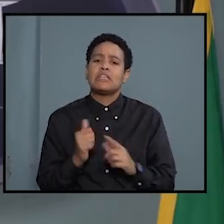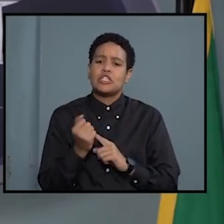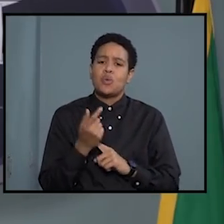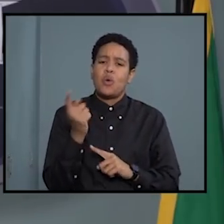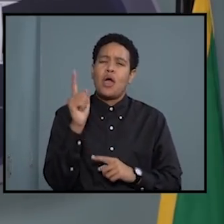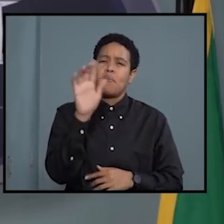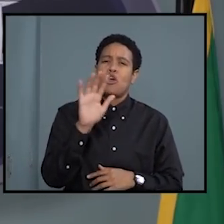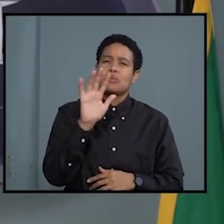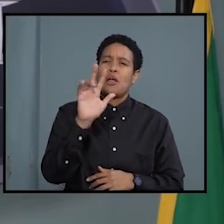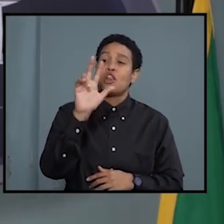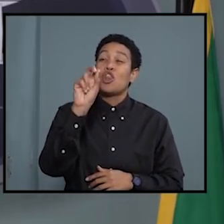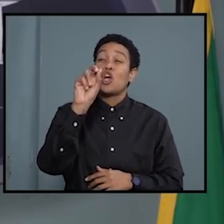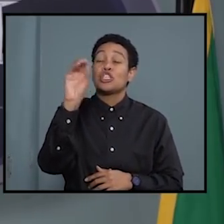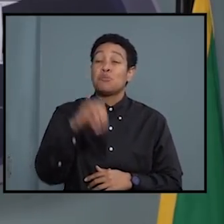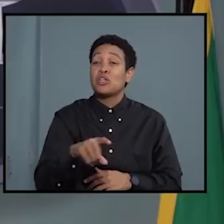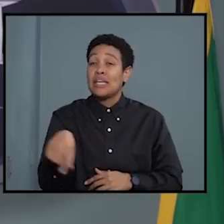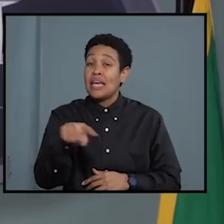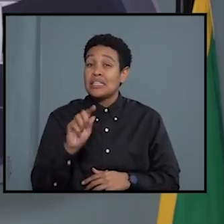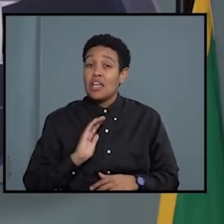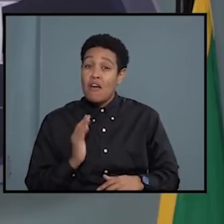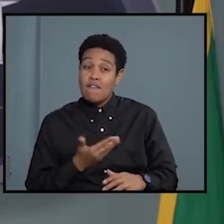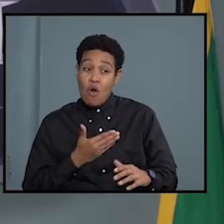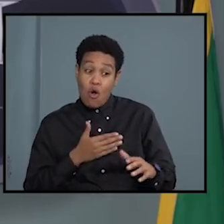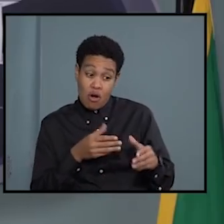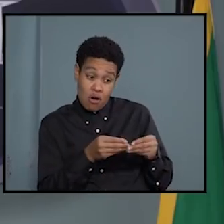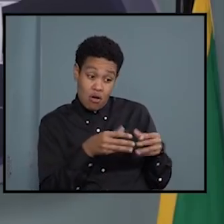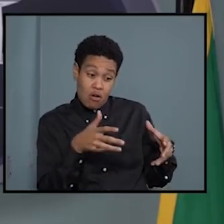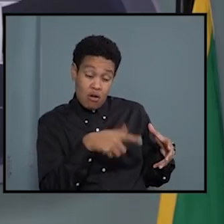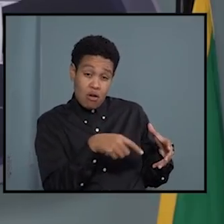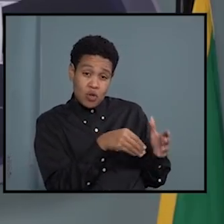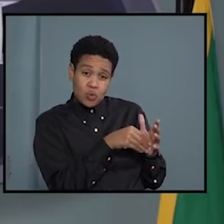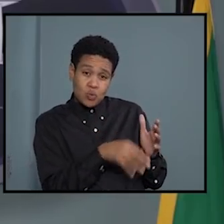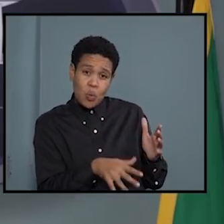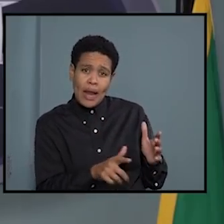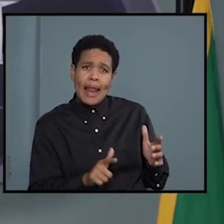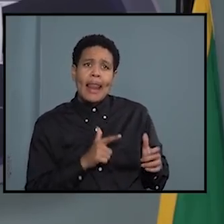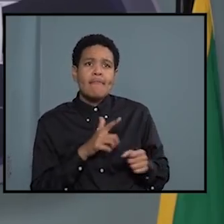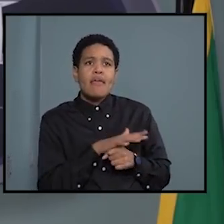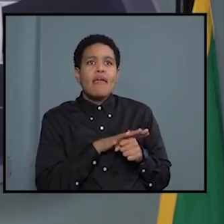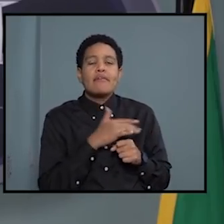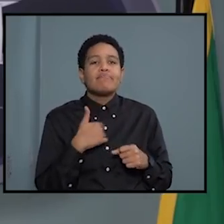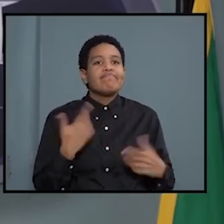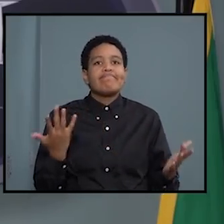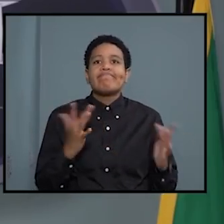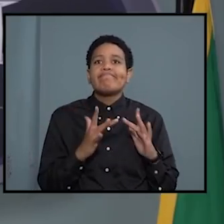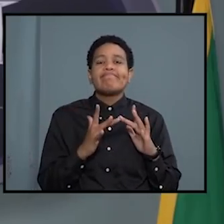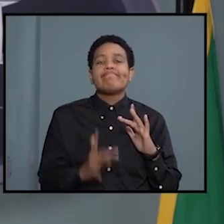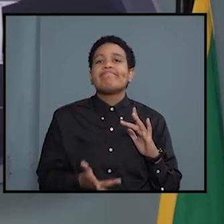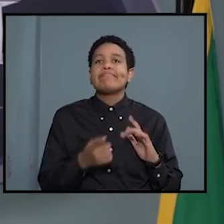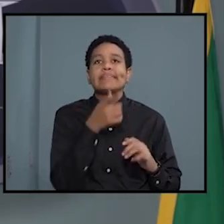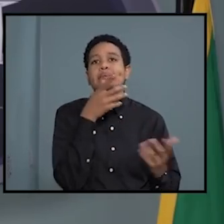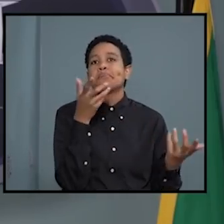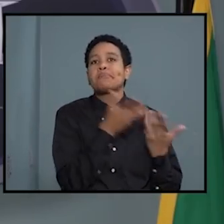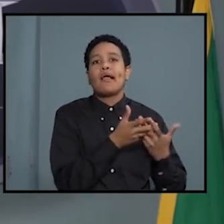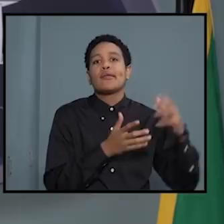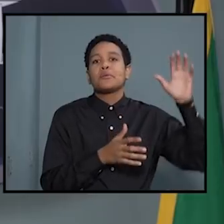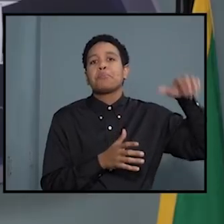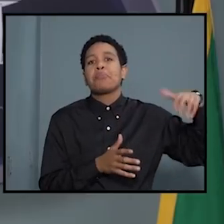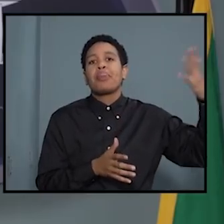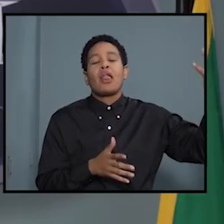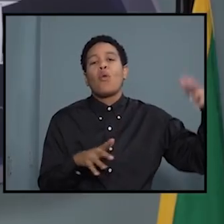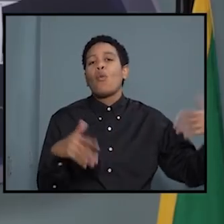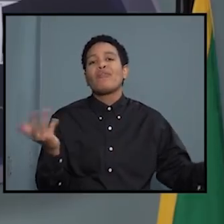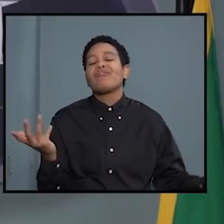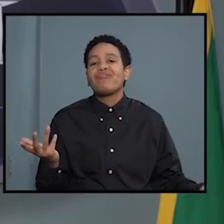where approximately 30% of our cohort live in areas where they have no internet facilities, and